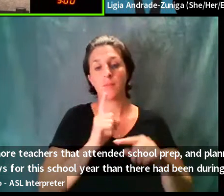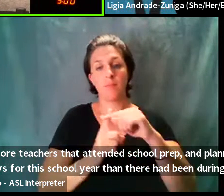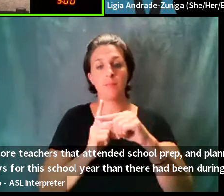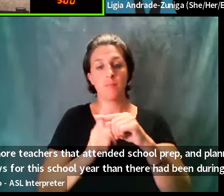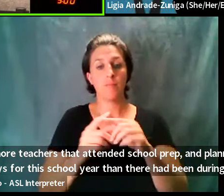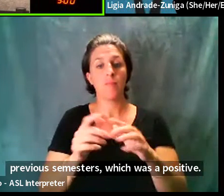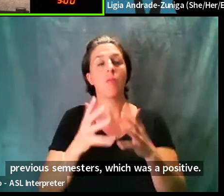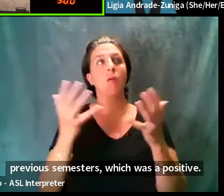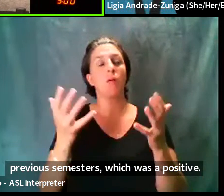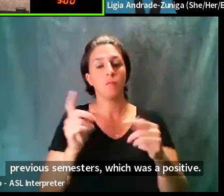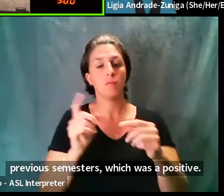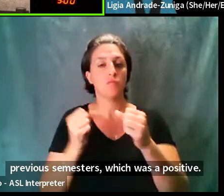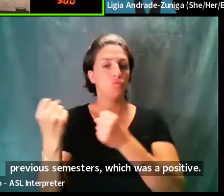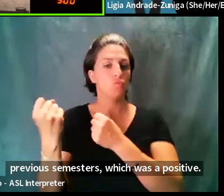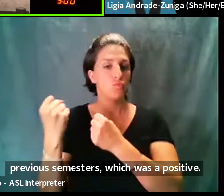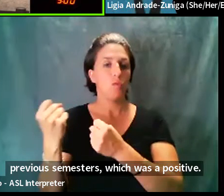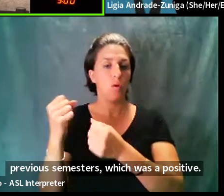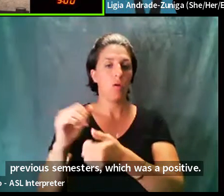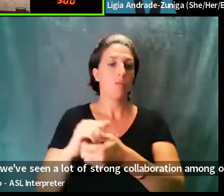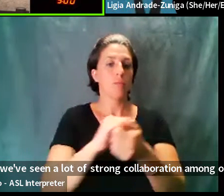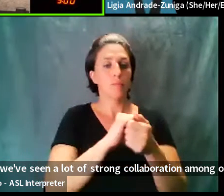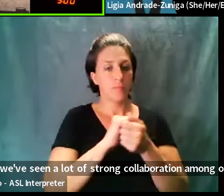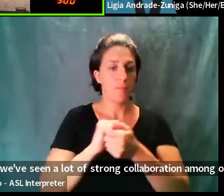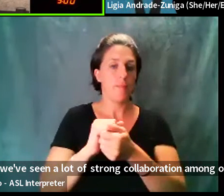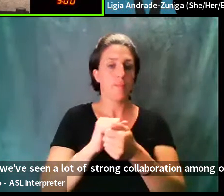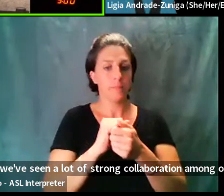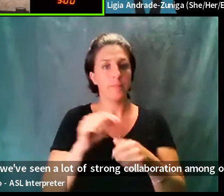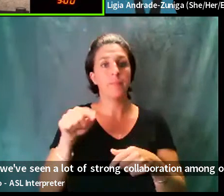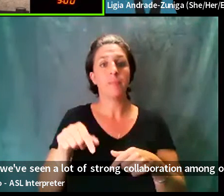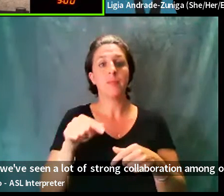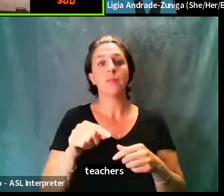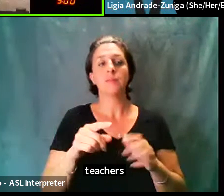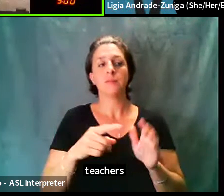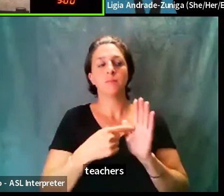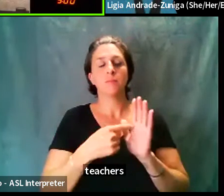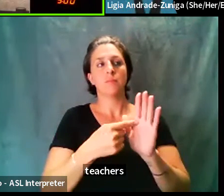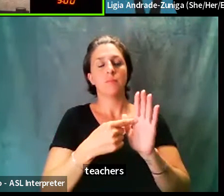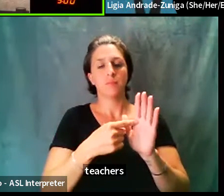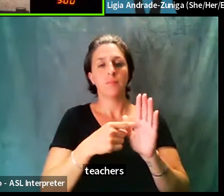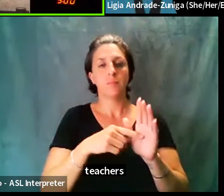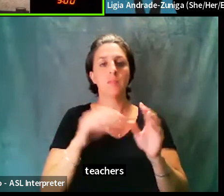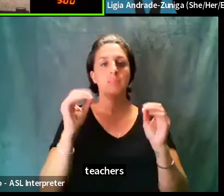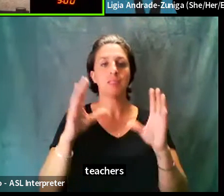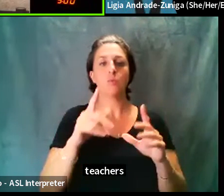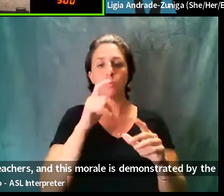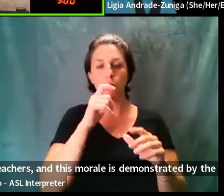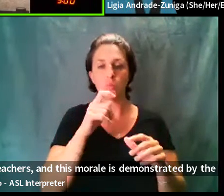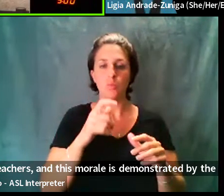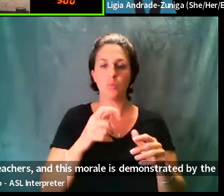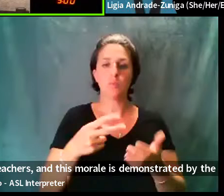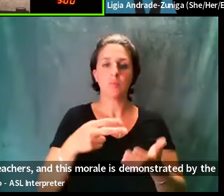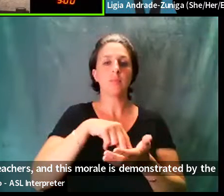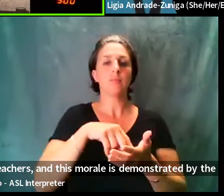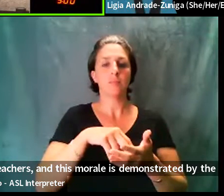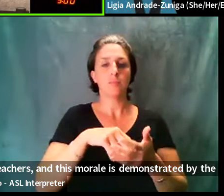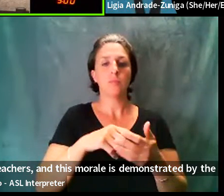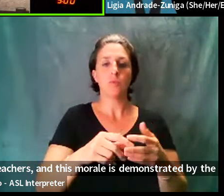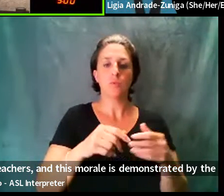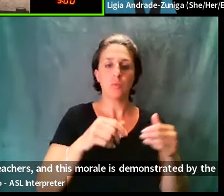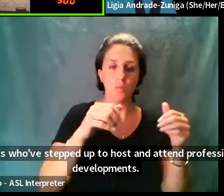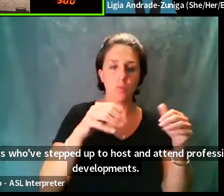teachers. And this morale lift is demonstrated by the teachers who've stepped up to host and attend professional developments,